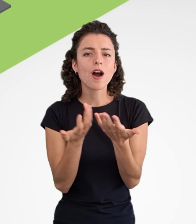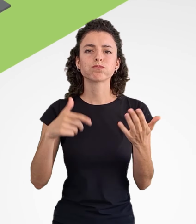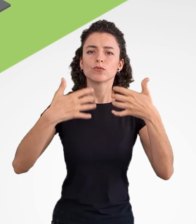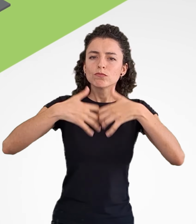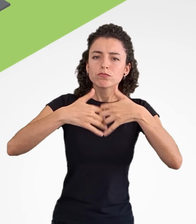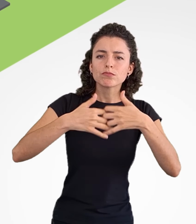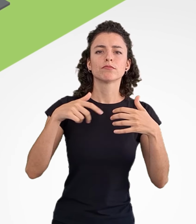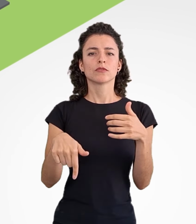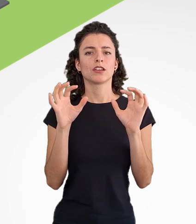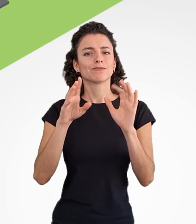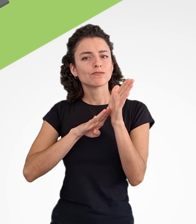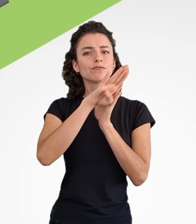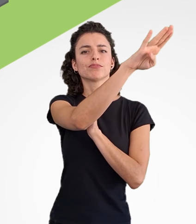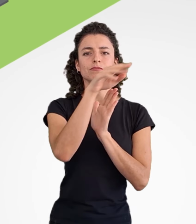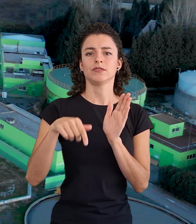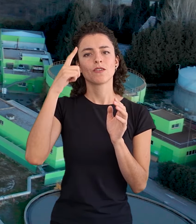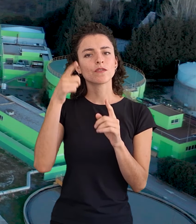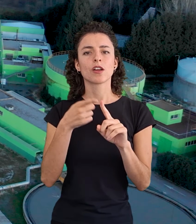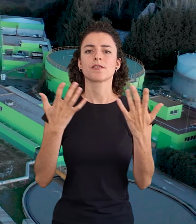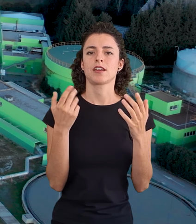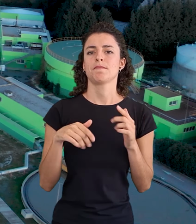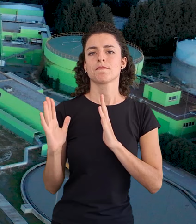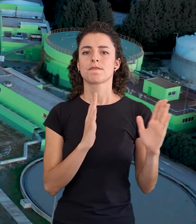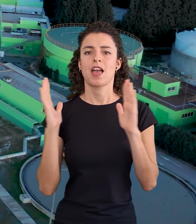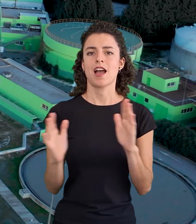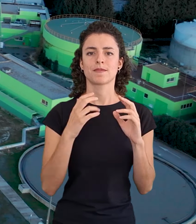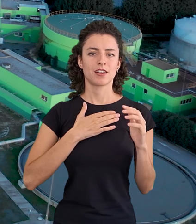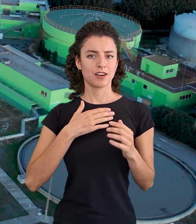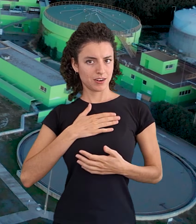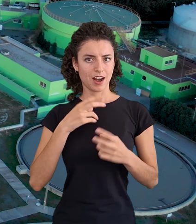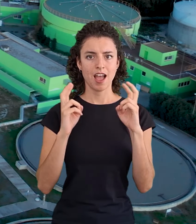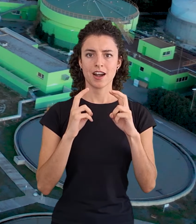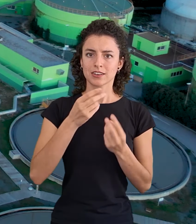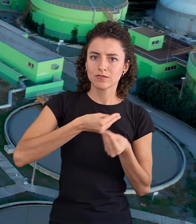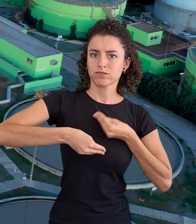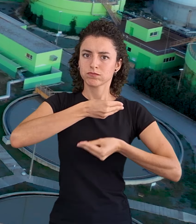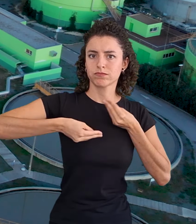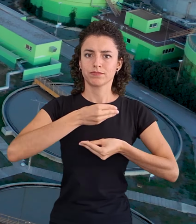its carbon footprint, redefining the water treatment process under a new paradigm: